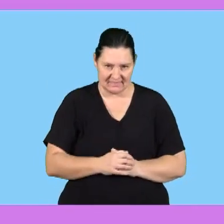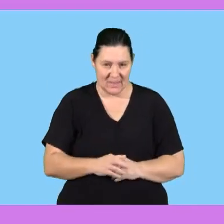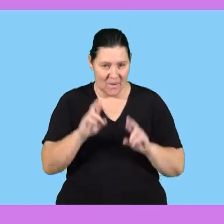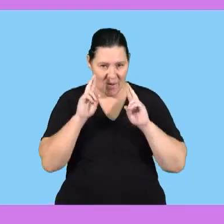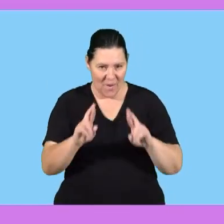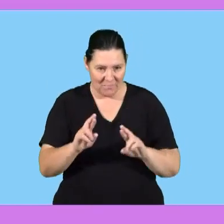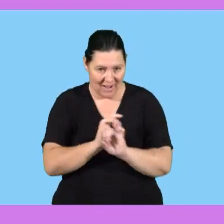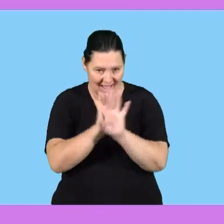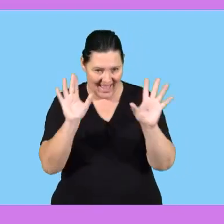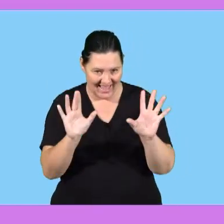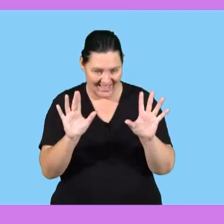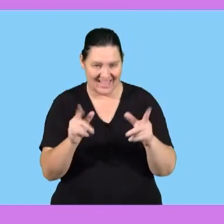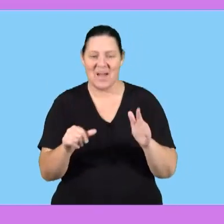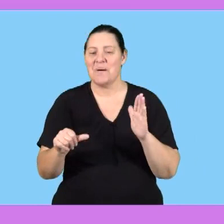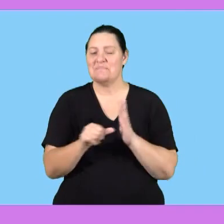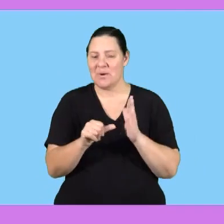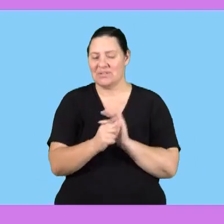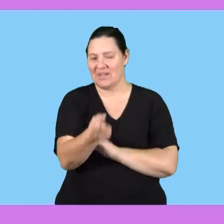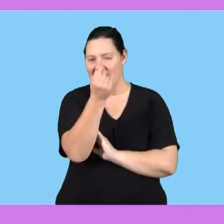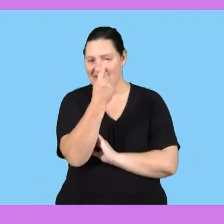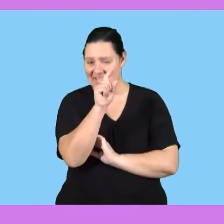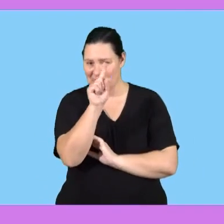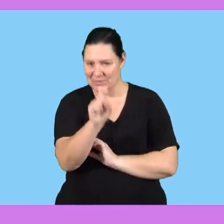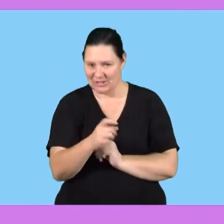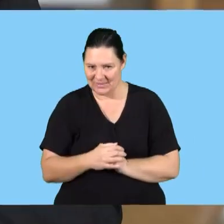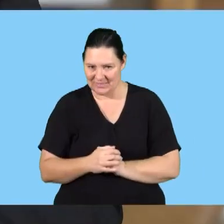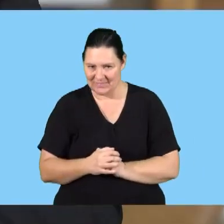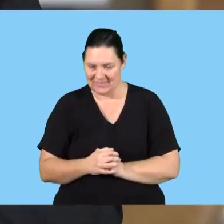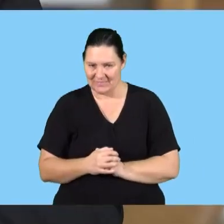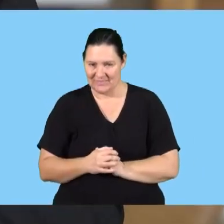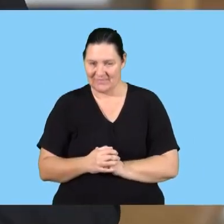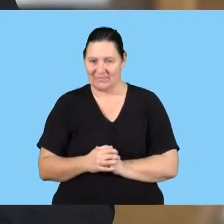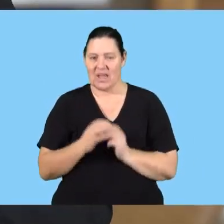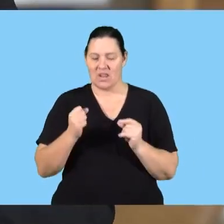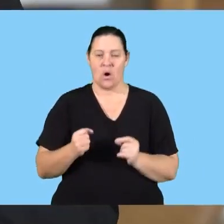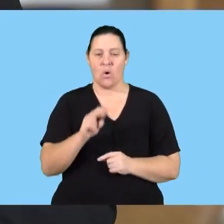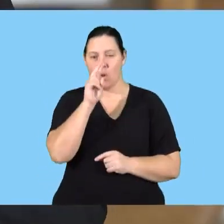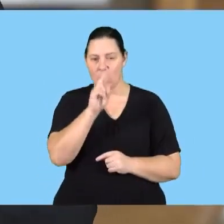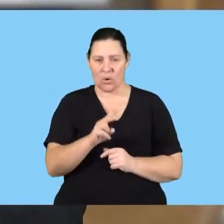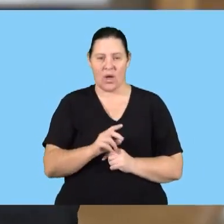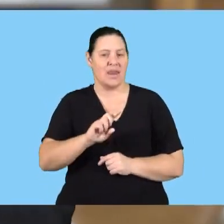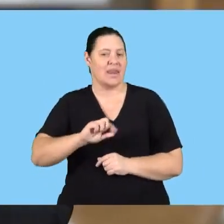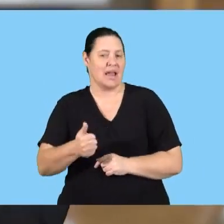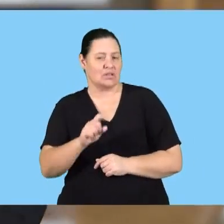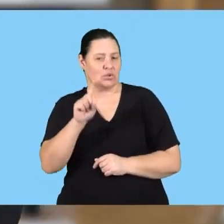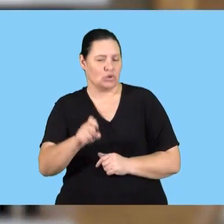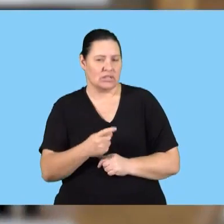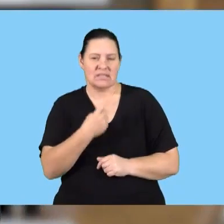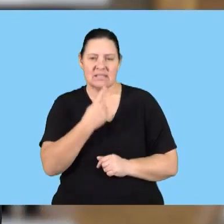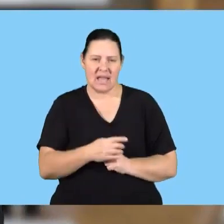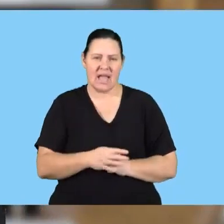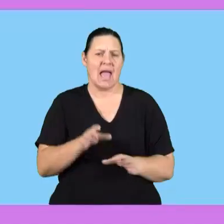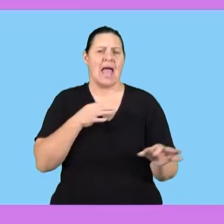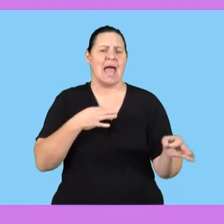9.636%. Guys, I hope that's all clear to you. Important to understand the question. Right. Let's quickly look at a next question.